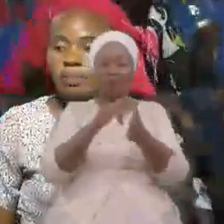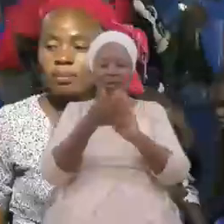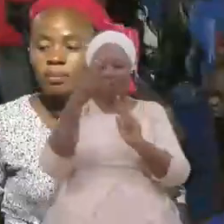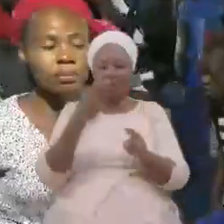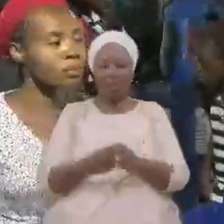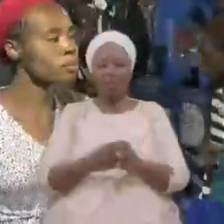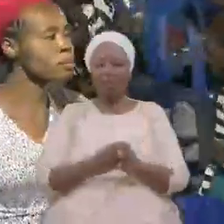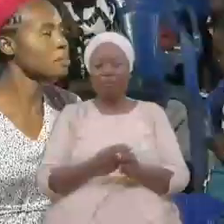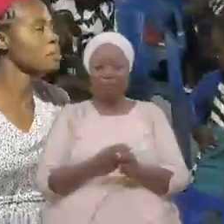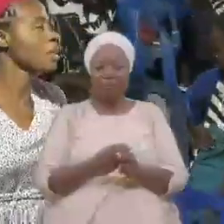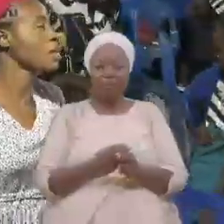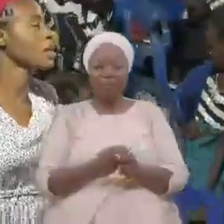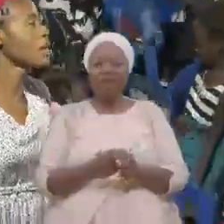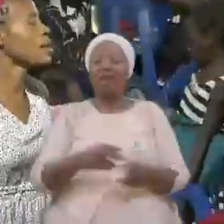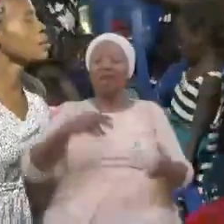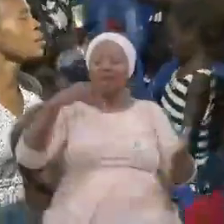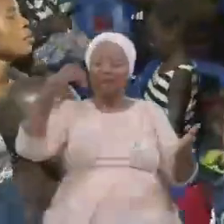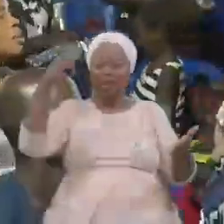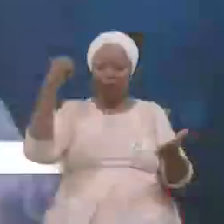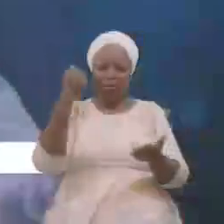you. Amen.